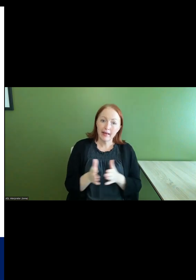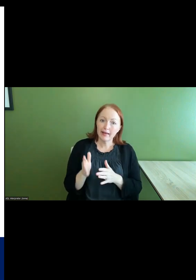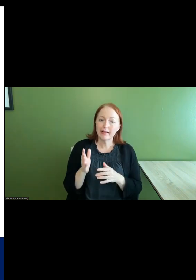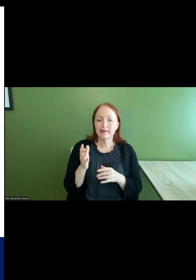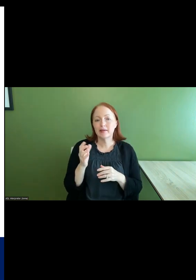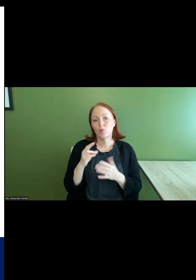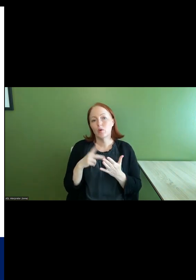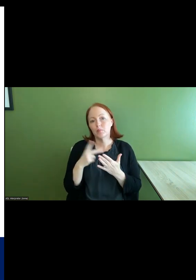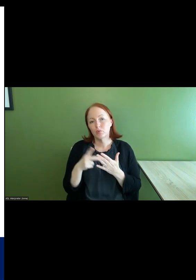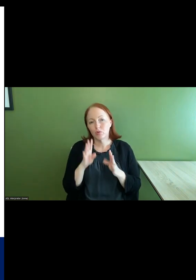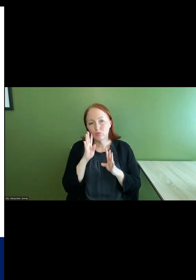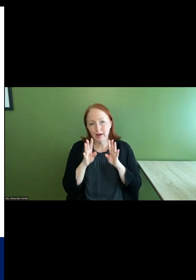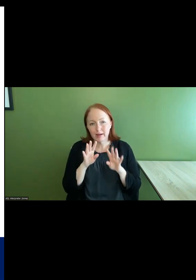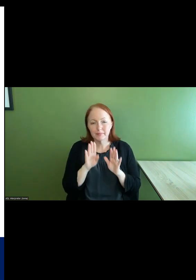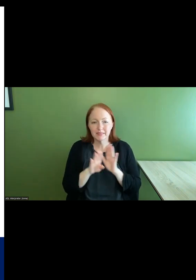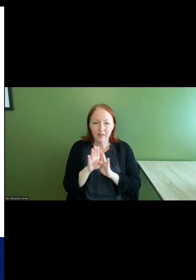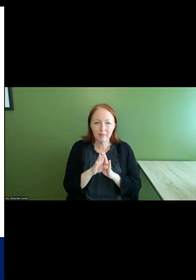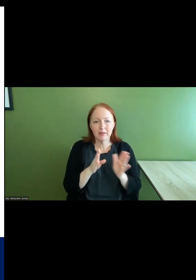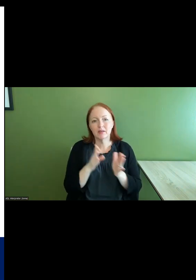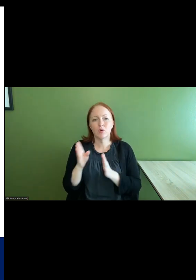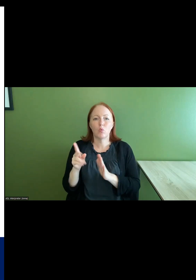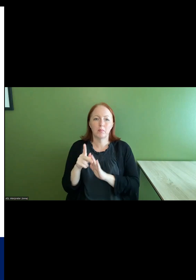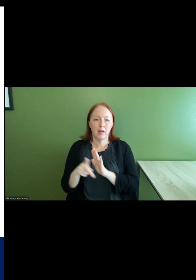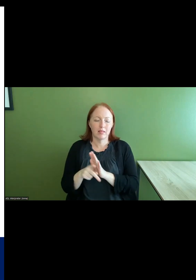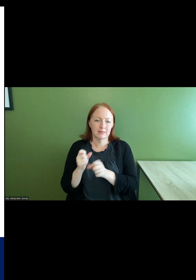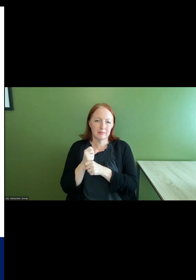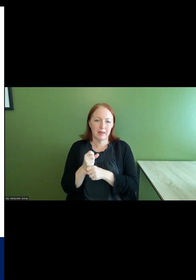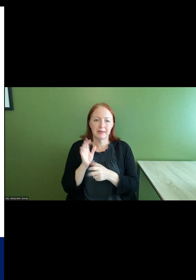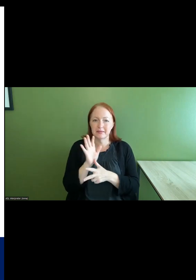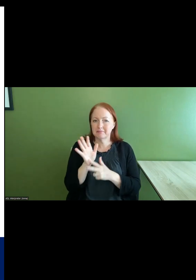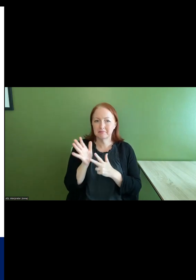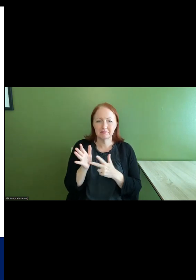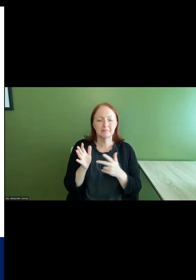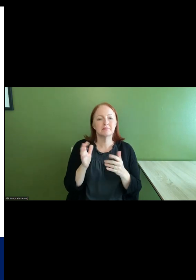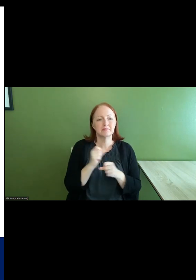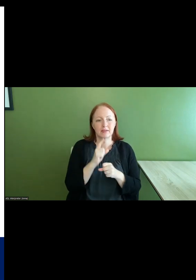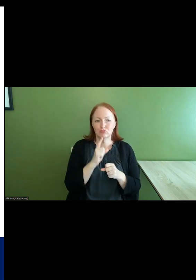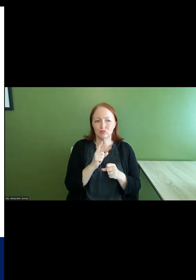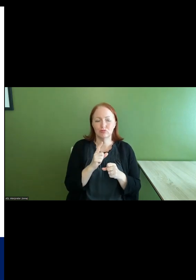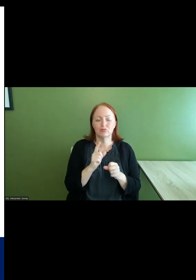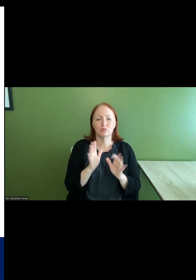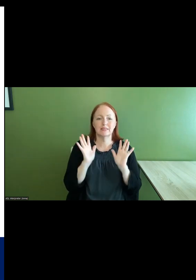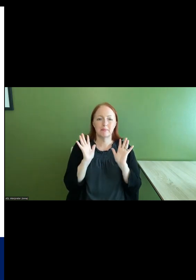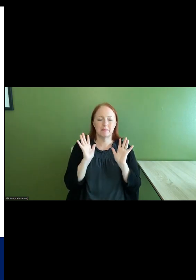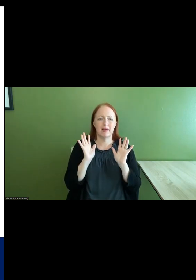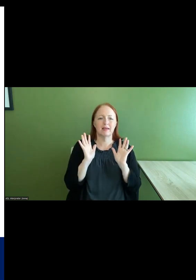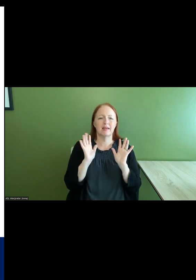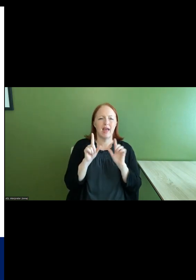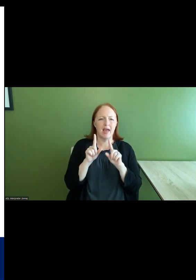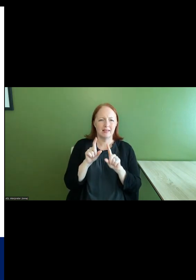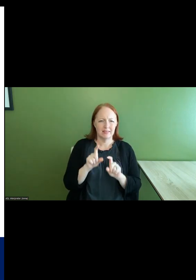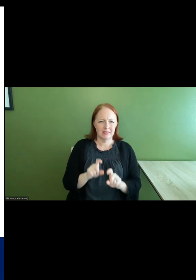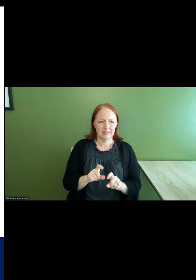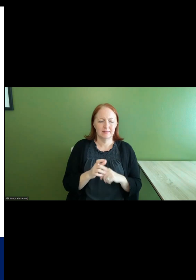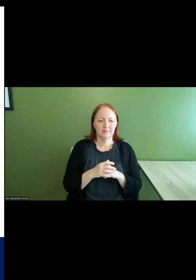the program development stage, or the policy making stage, we want to make sure we're stepping back and asking these